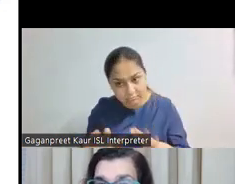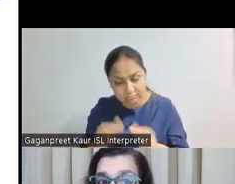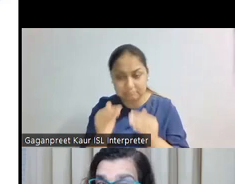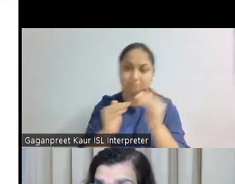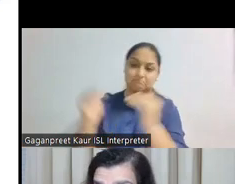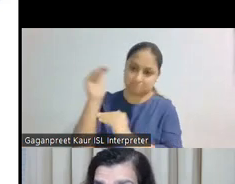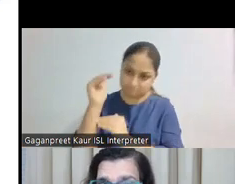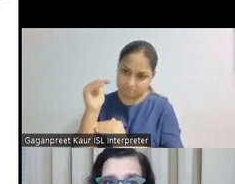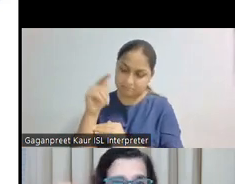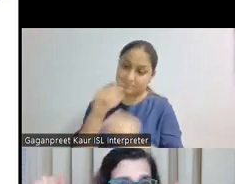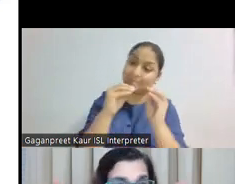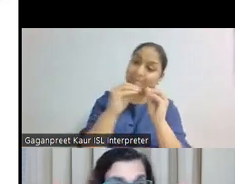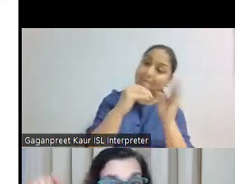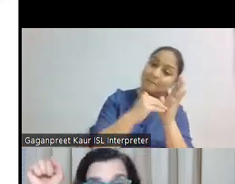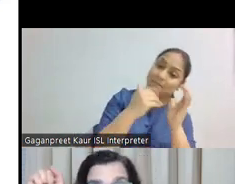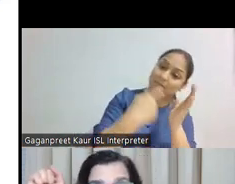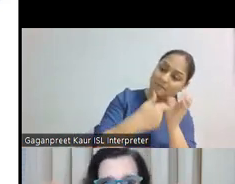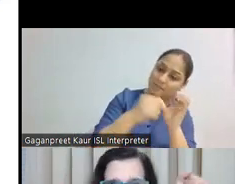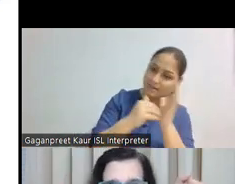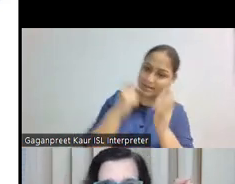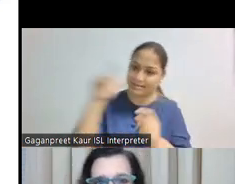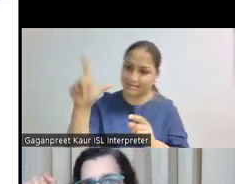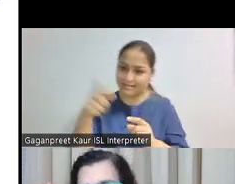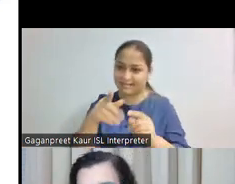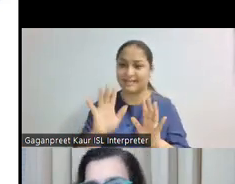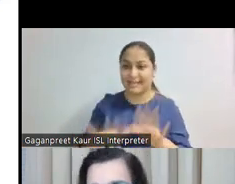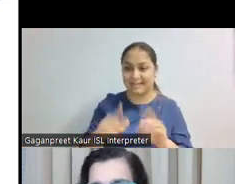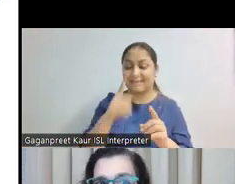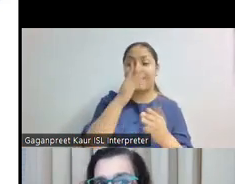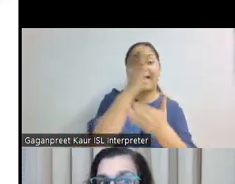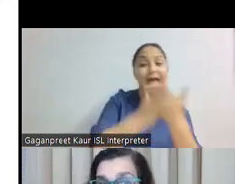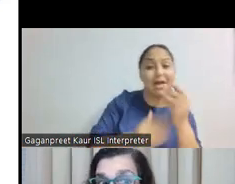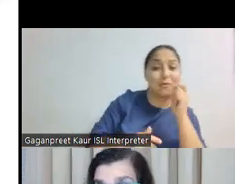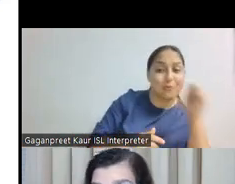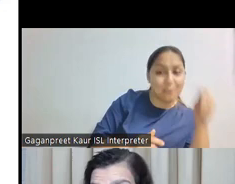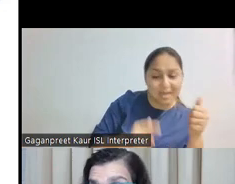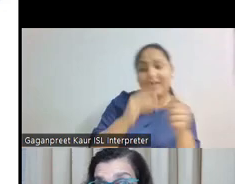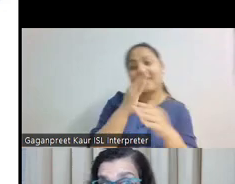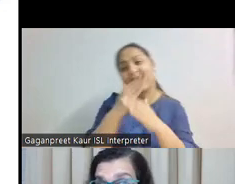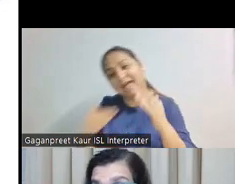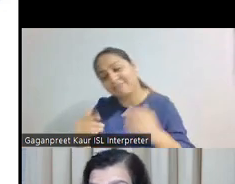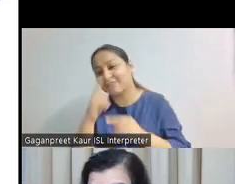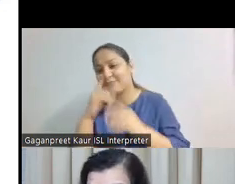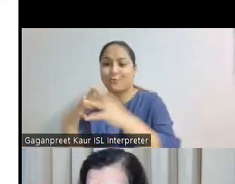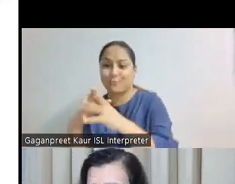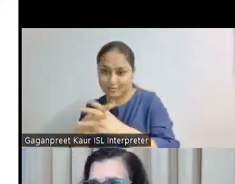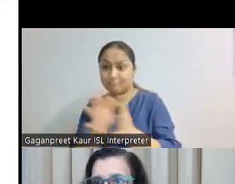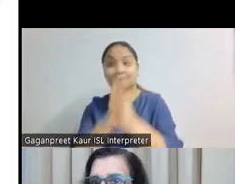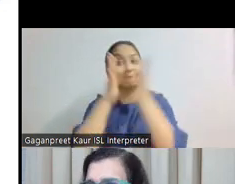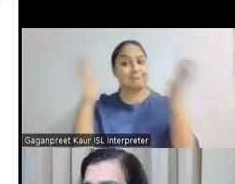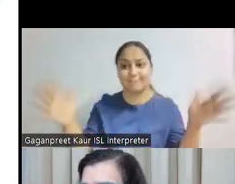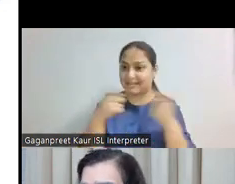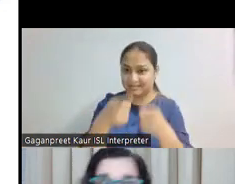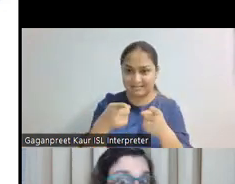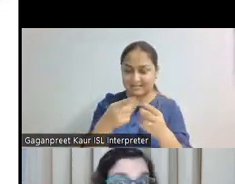where in Brazil today we are half and half, half women, half men, and that's already a big win because